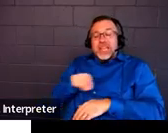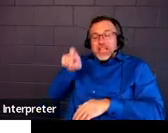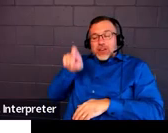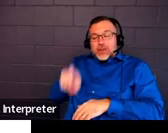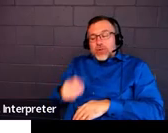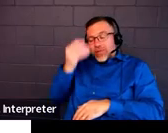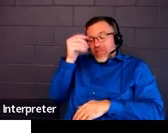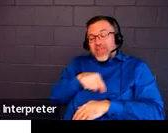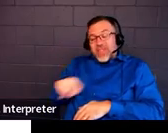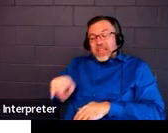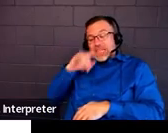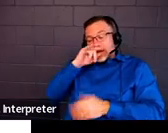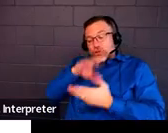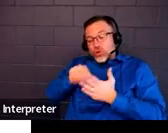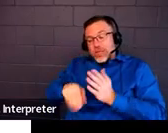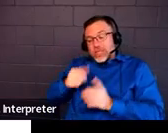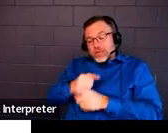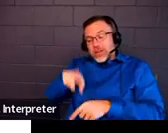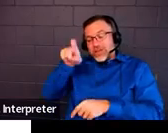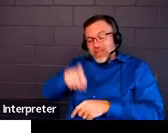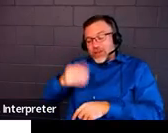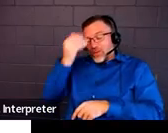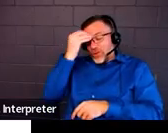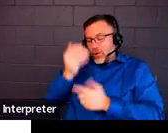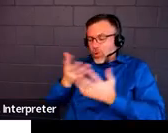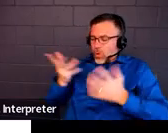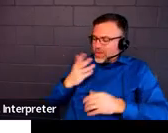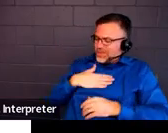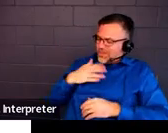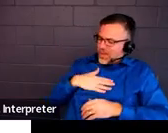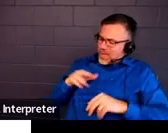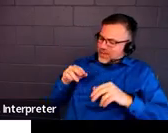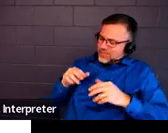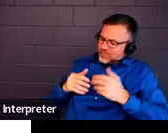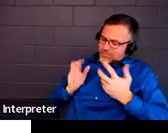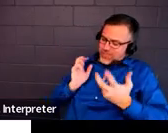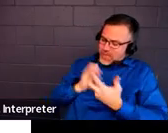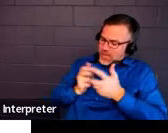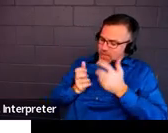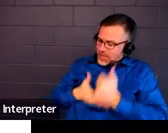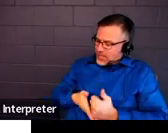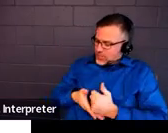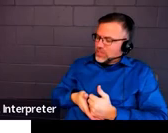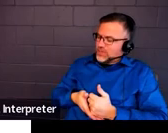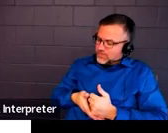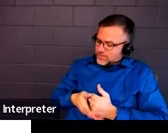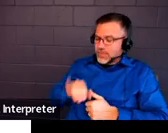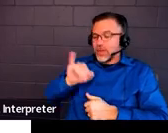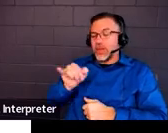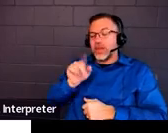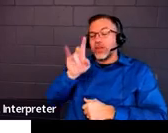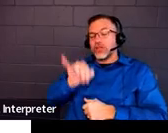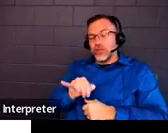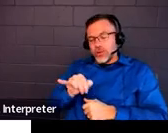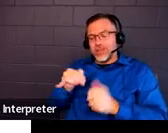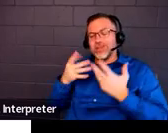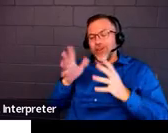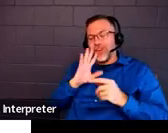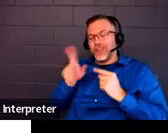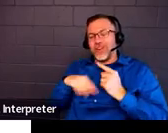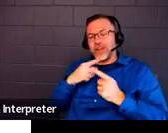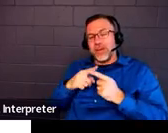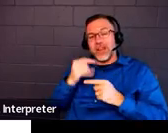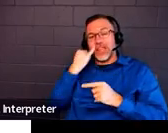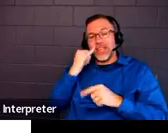they're familiar with using in the classroom setting. And Jody talked as well about, if at all